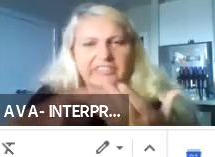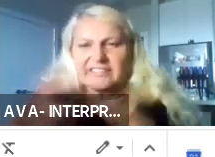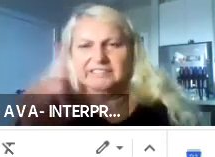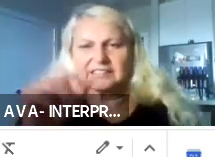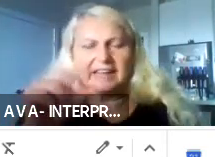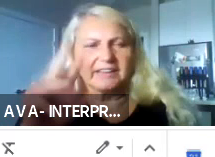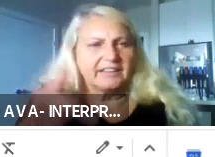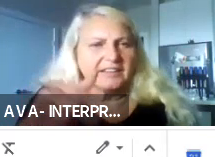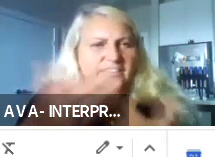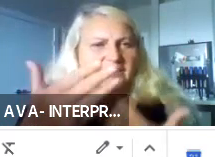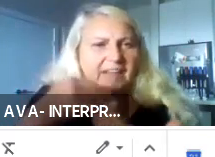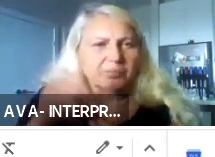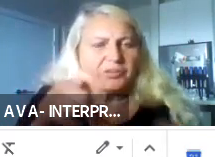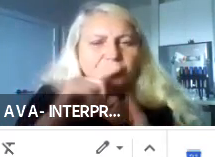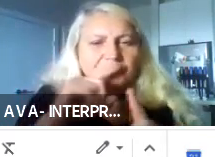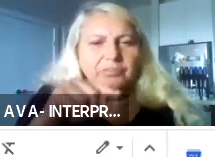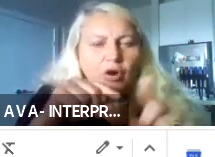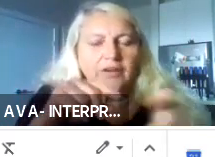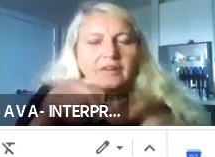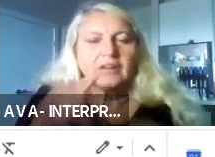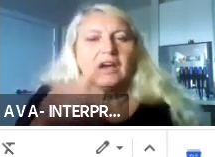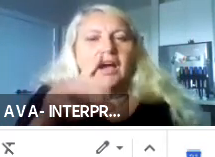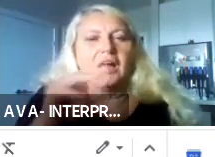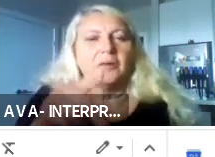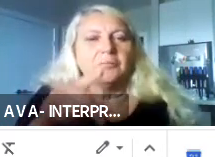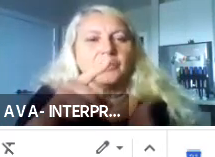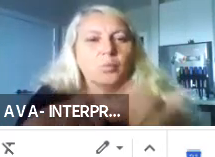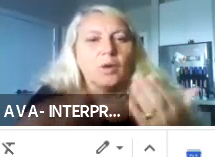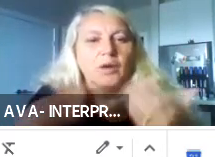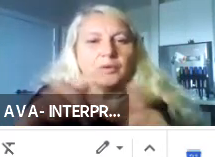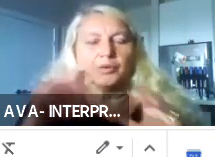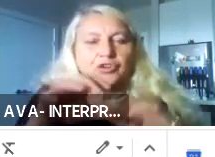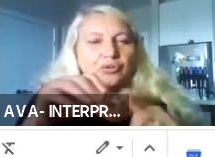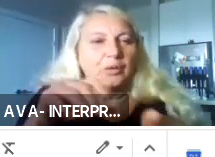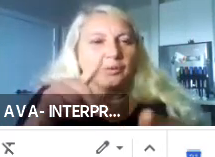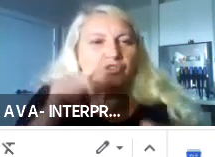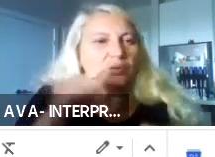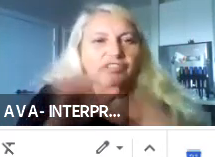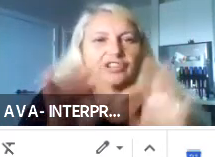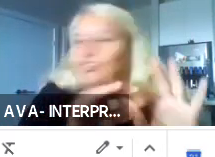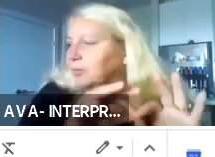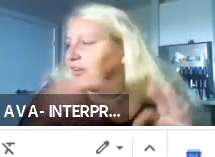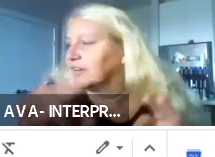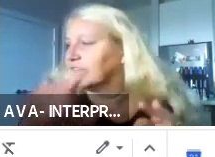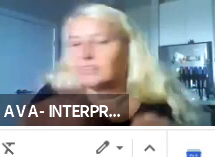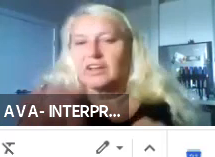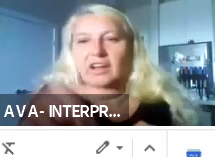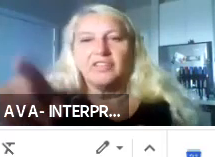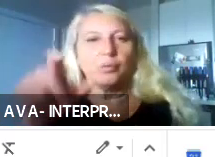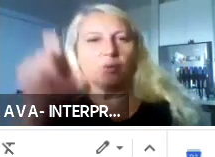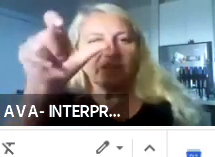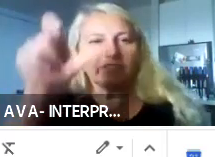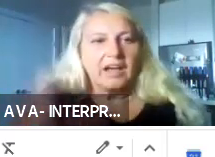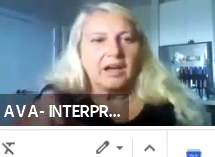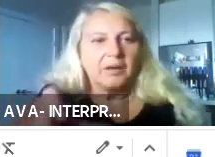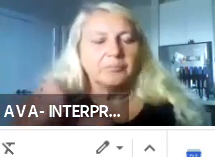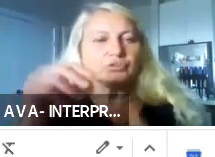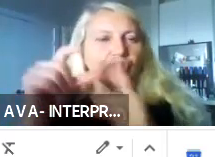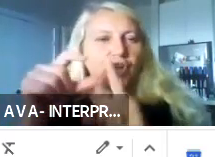just discussing to Landon and he's asked me to respond. What we were doing, which wasn't interpreted, is there